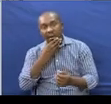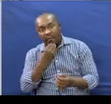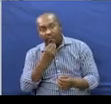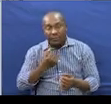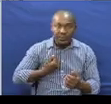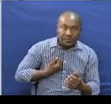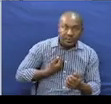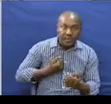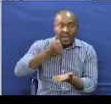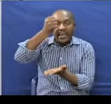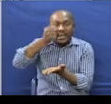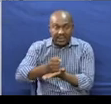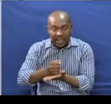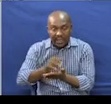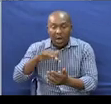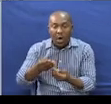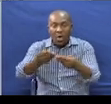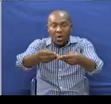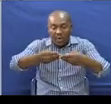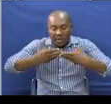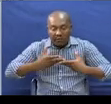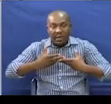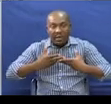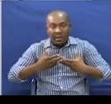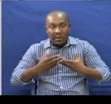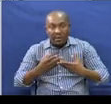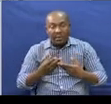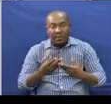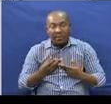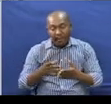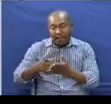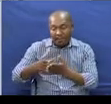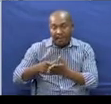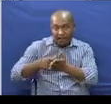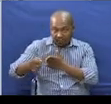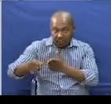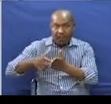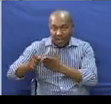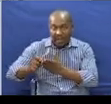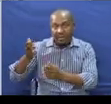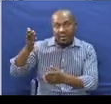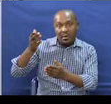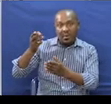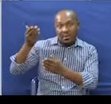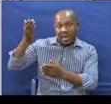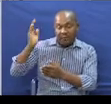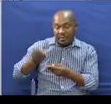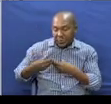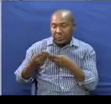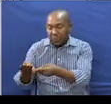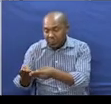they have decided or they were given a lot of incentives or they were paid by the government because of not